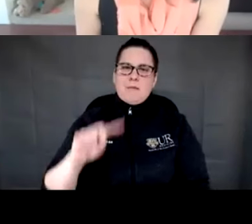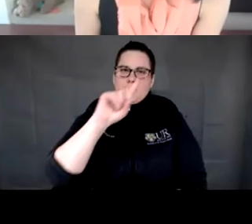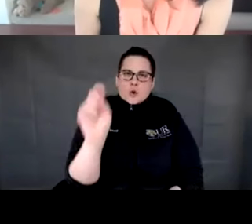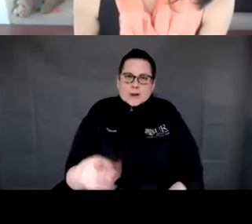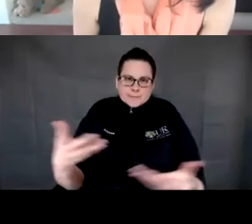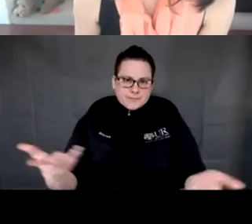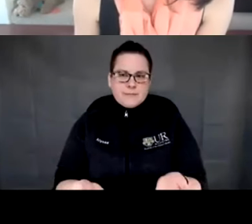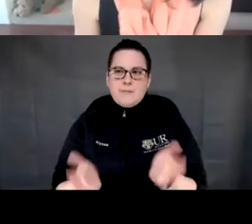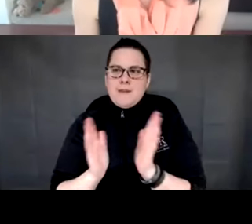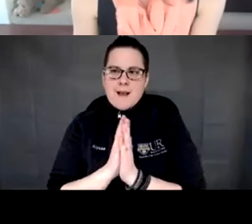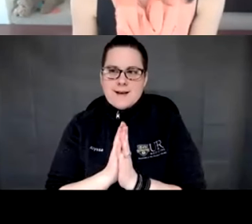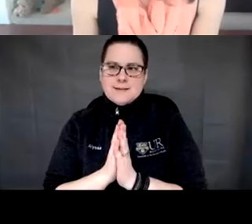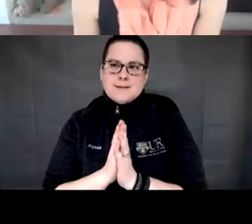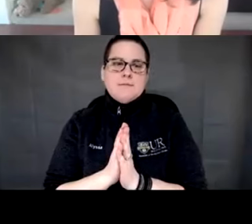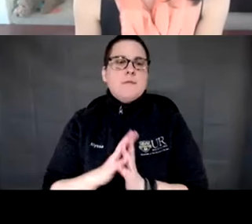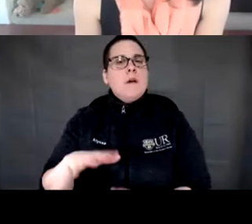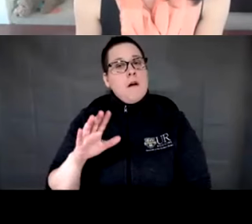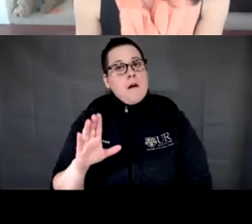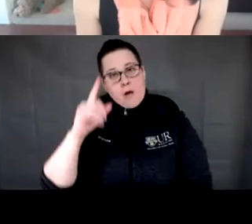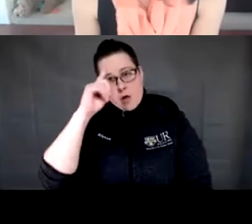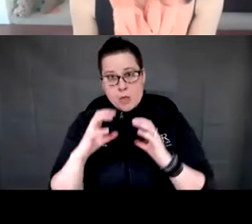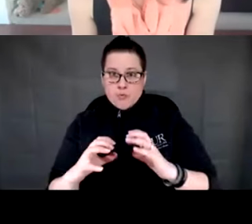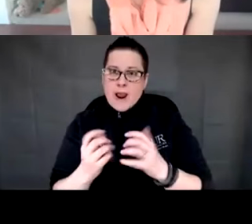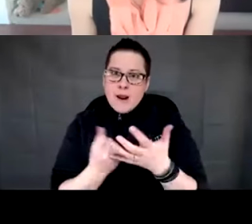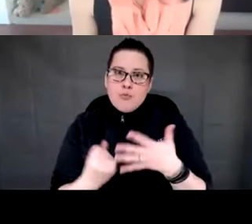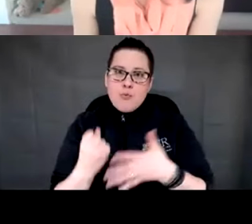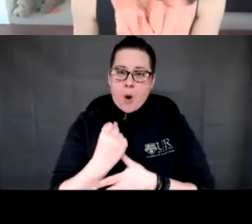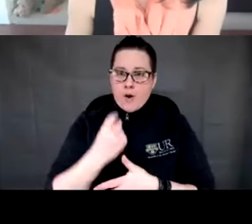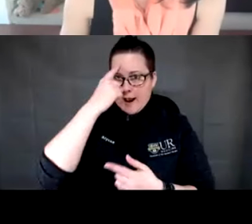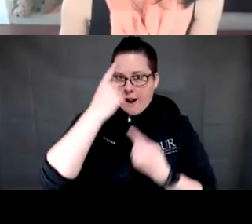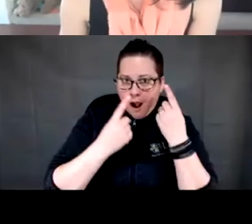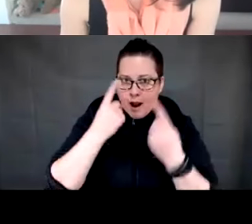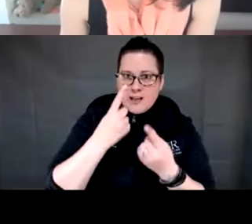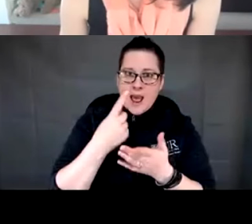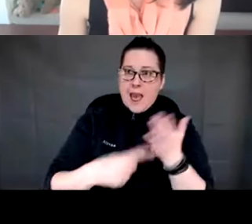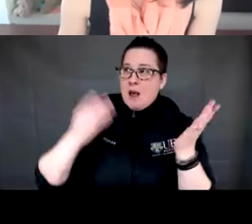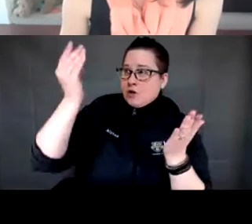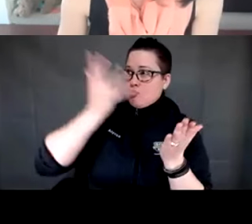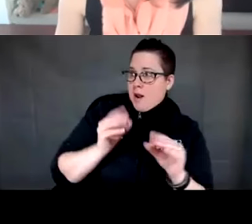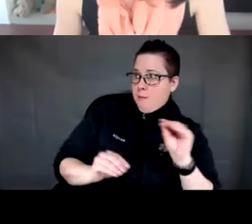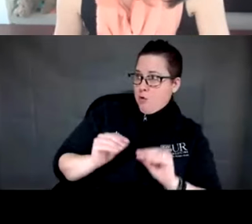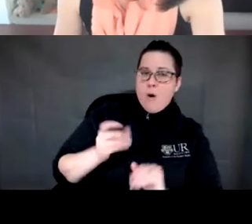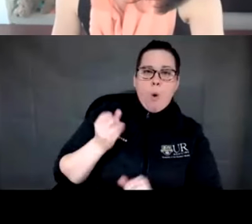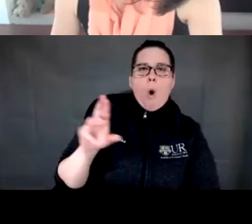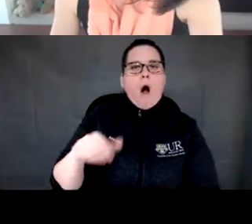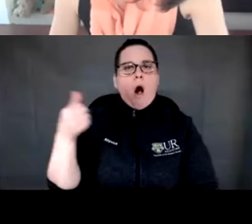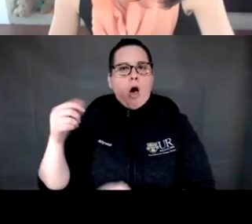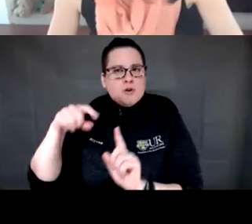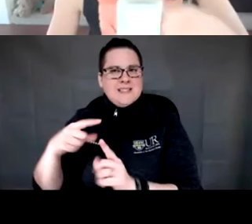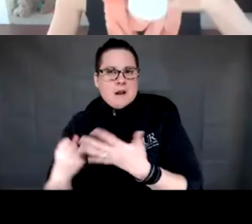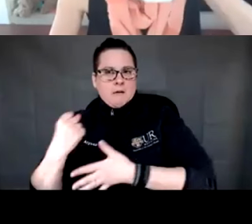to ask the following. Do brains prioritize cognition and instructed movements, or do other signals